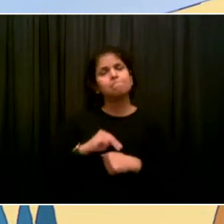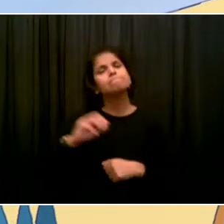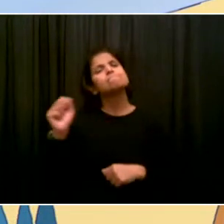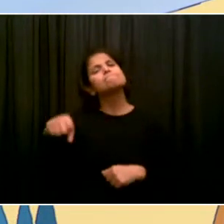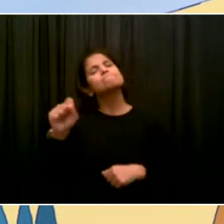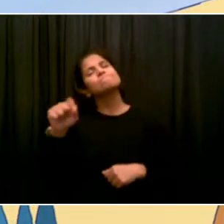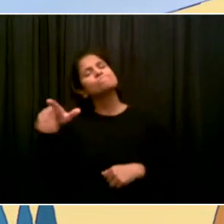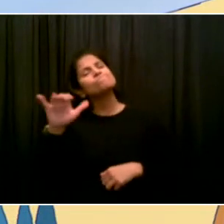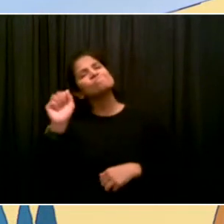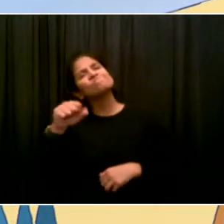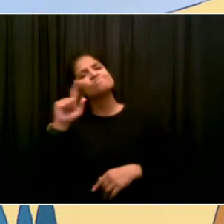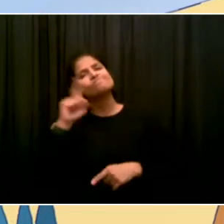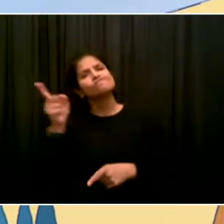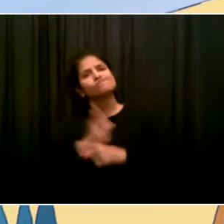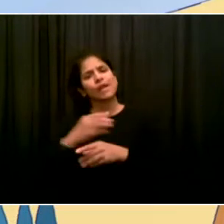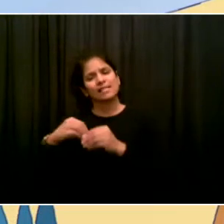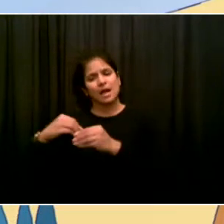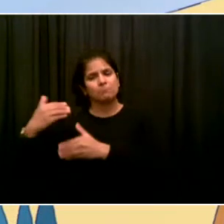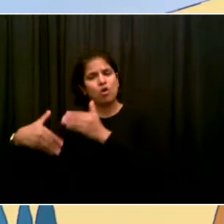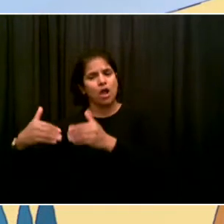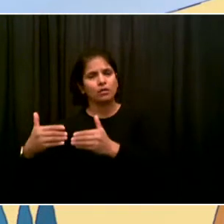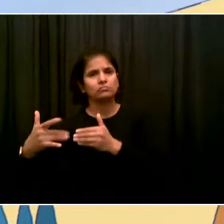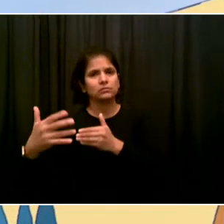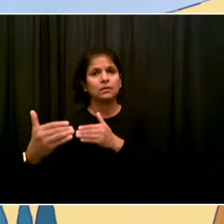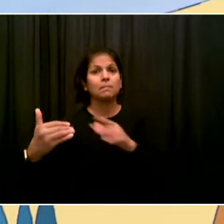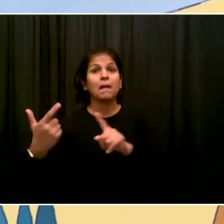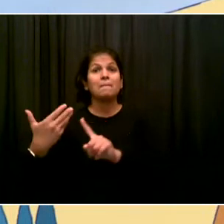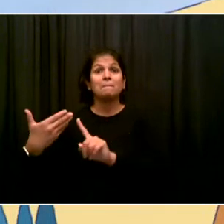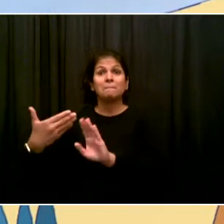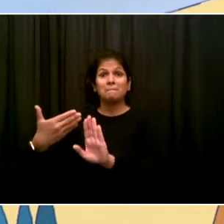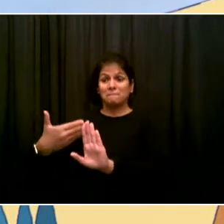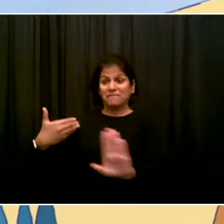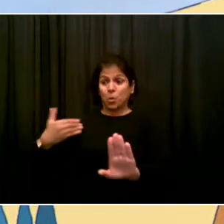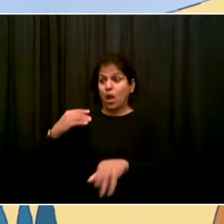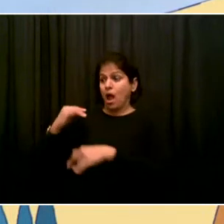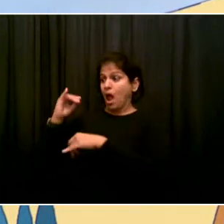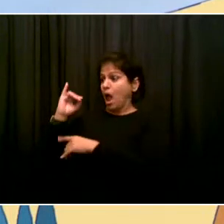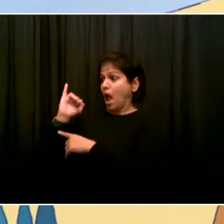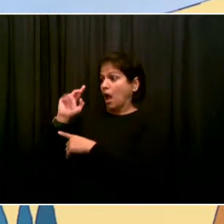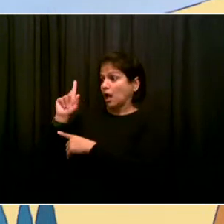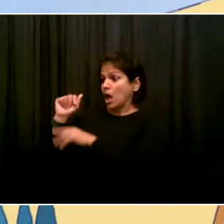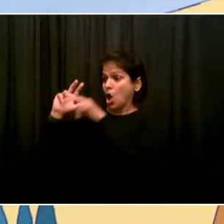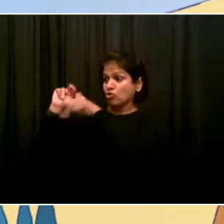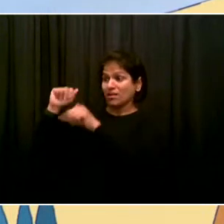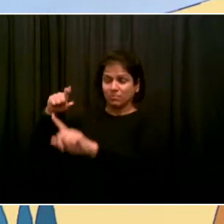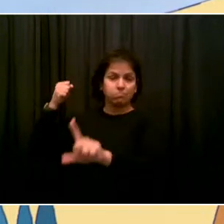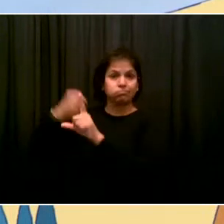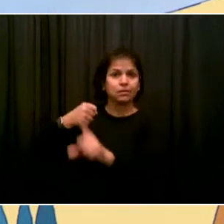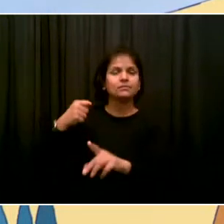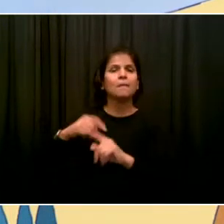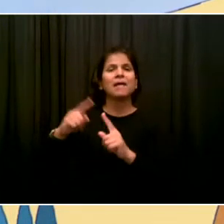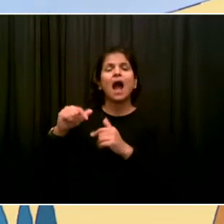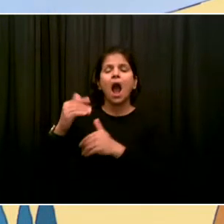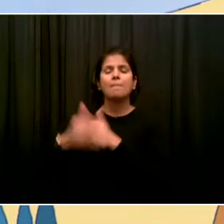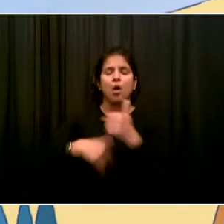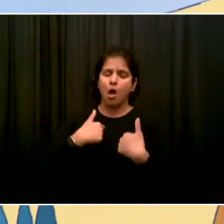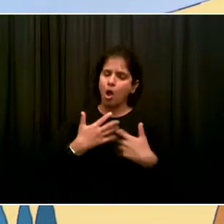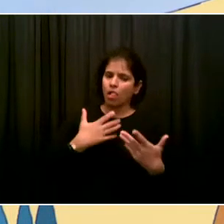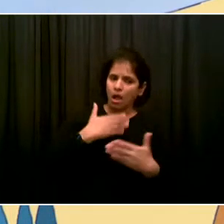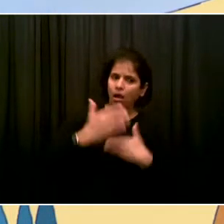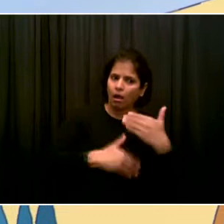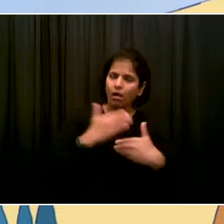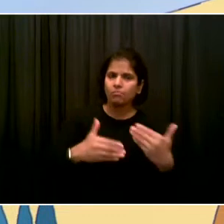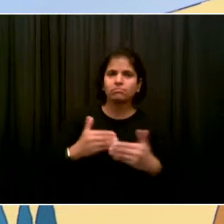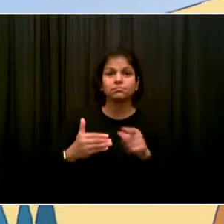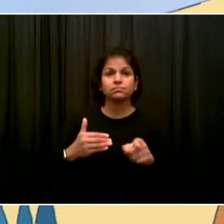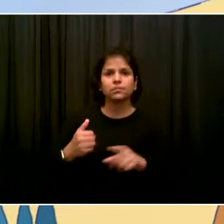done ahead of the next hurricane season. It is moving forward. It is funded. It is going to happen on schedule. Before that, it takes a lot of